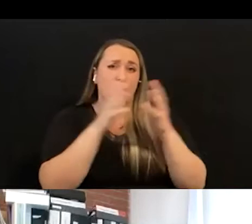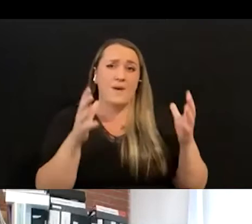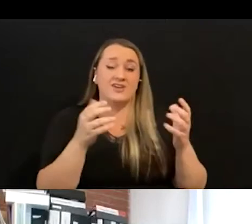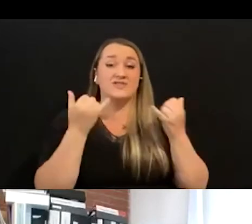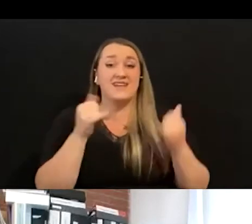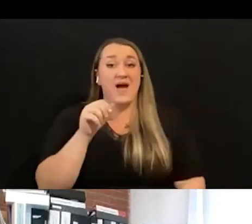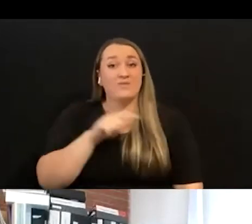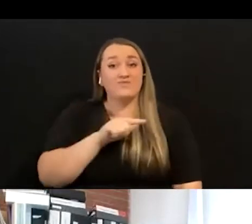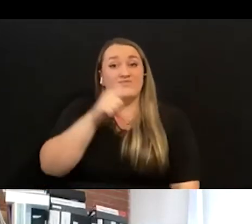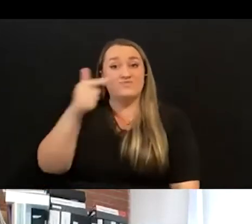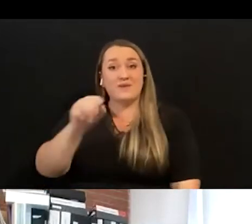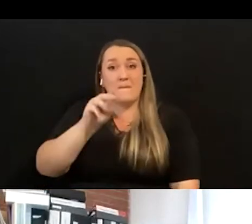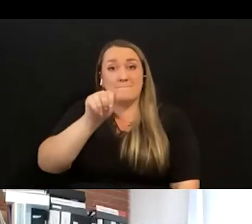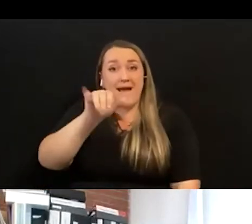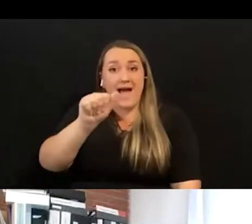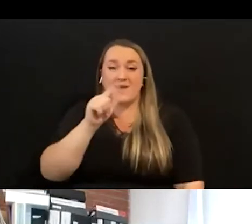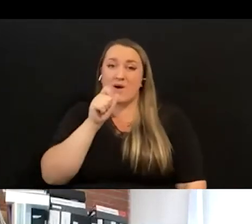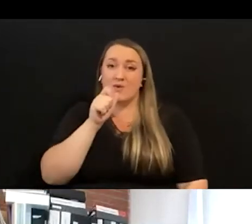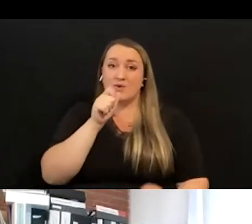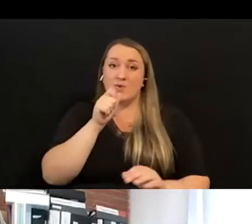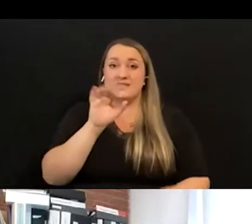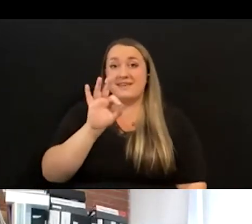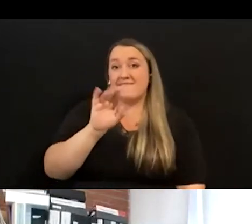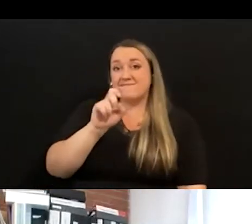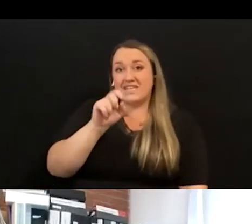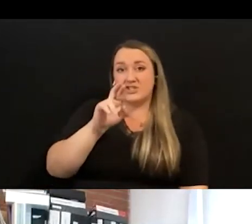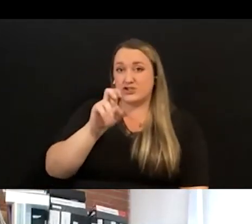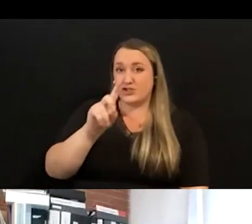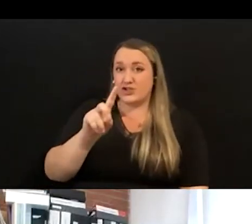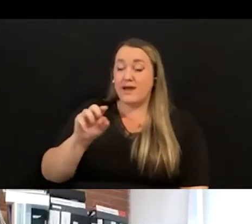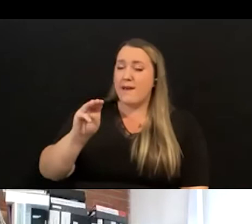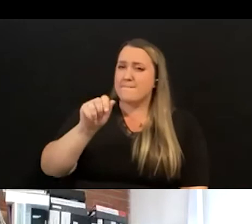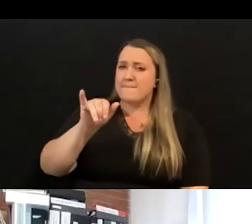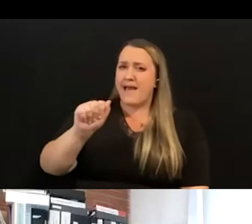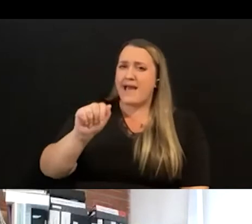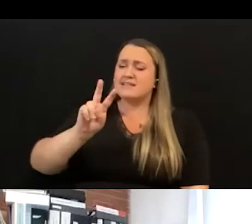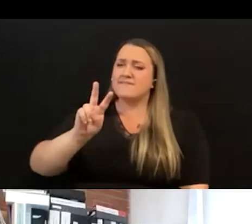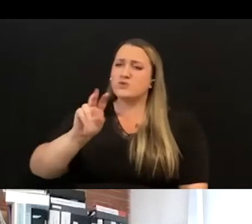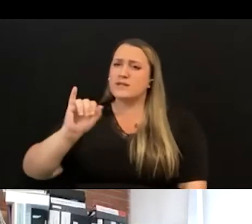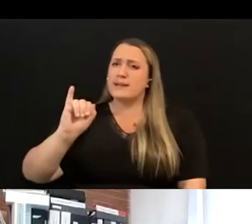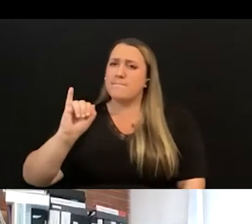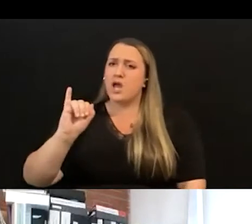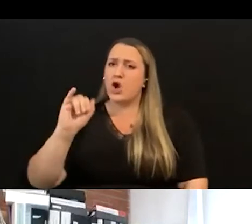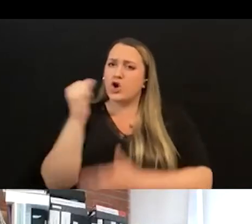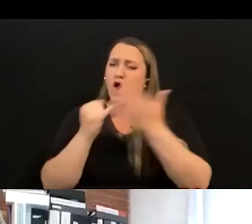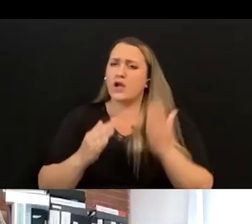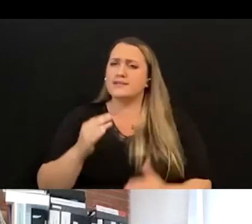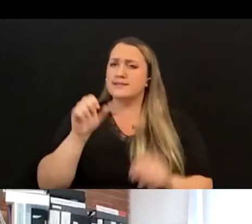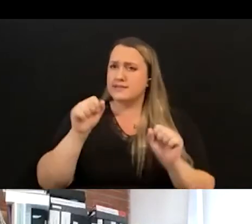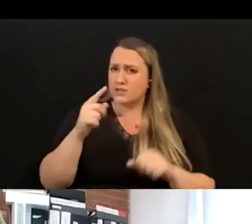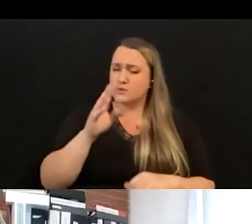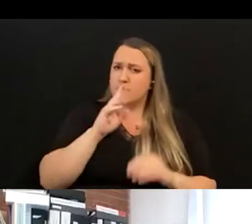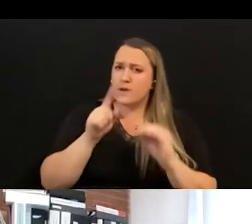Maia, who was featured in this show. Maia, as a visually impaired artist, can you speak about the idea